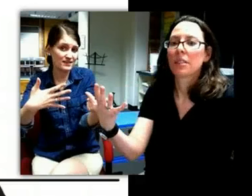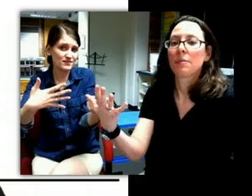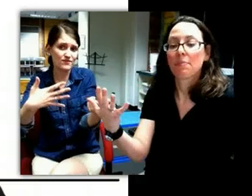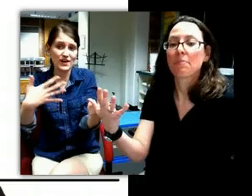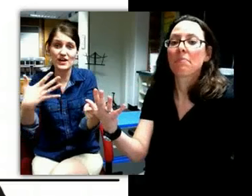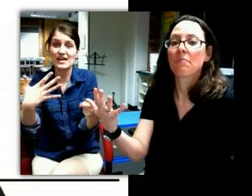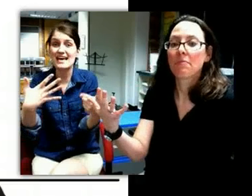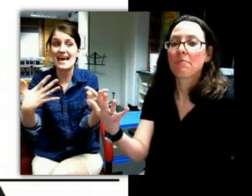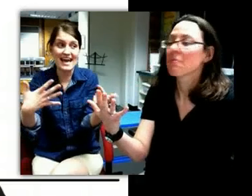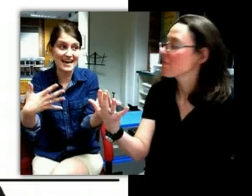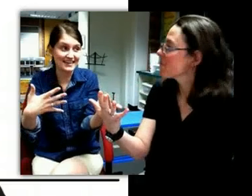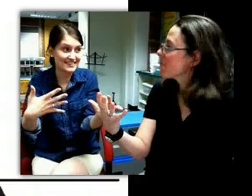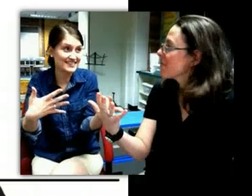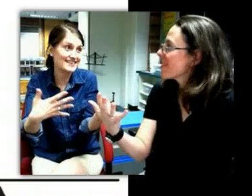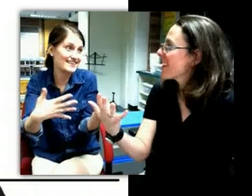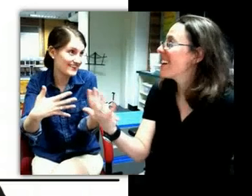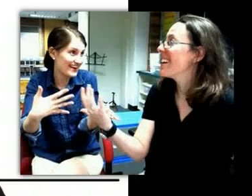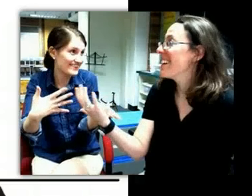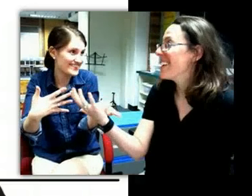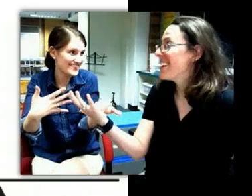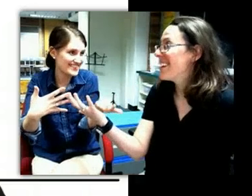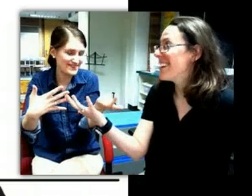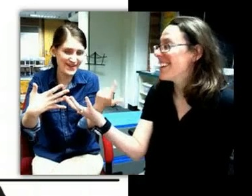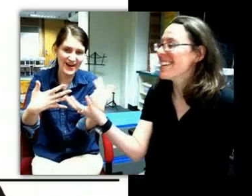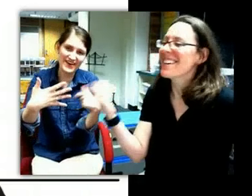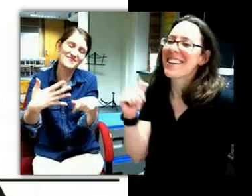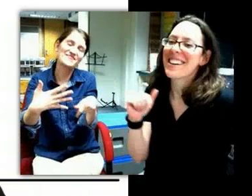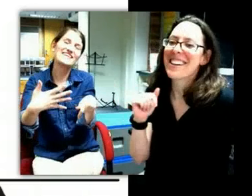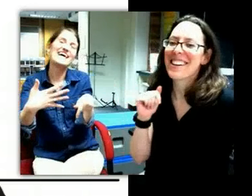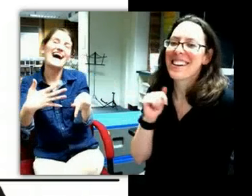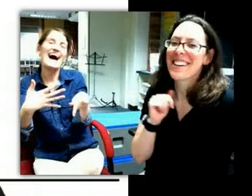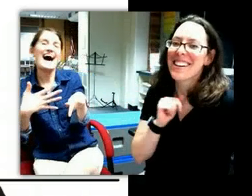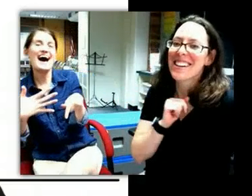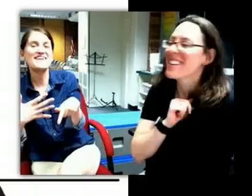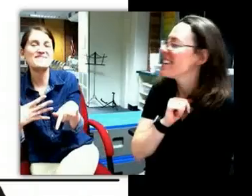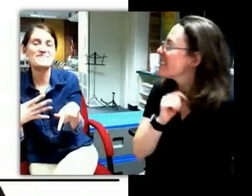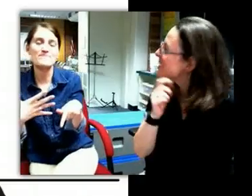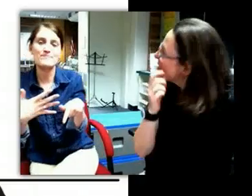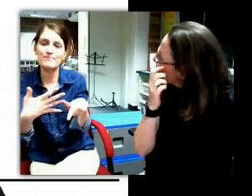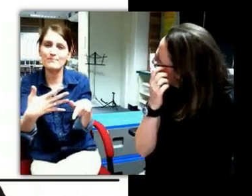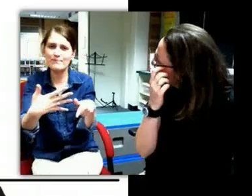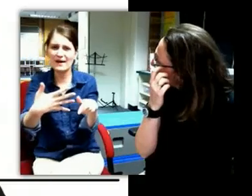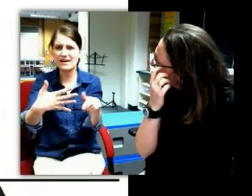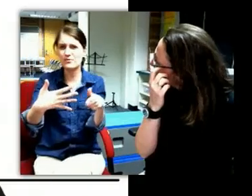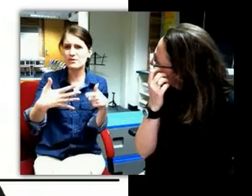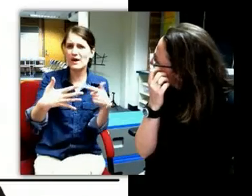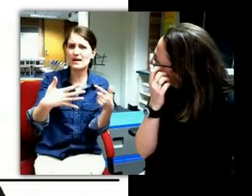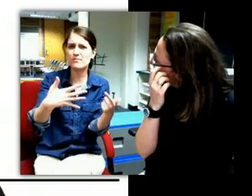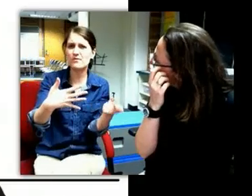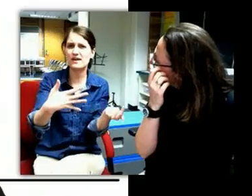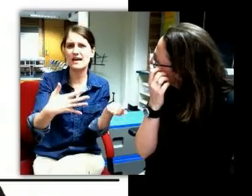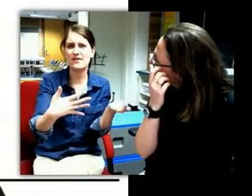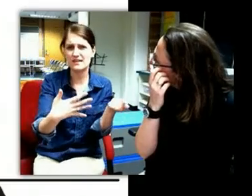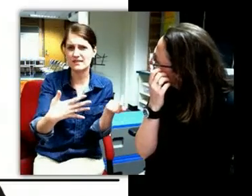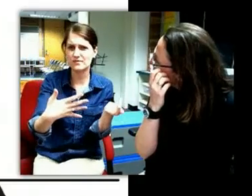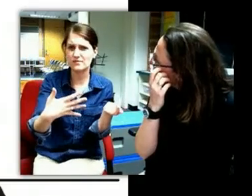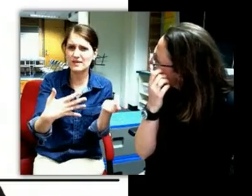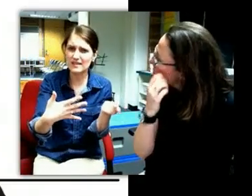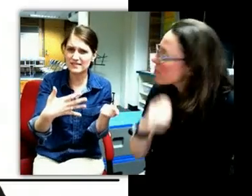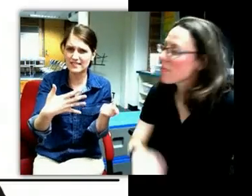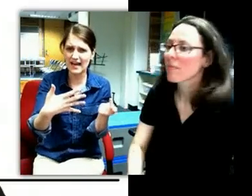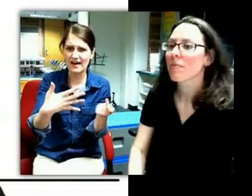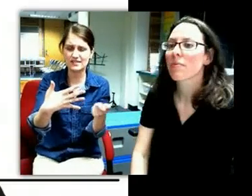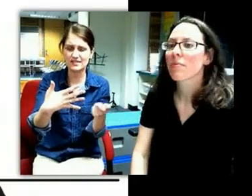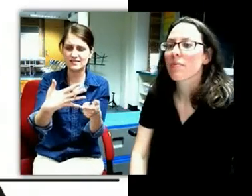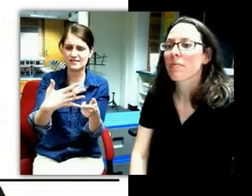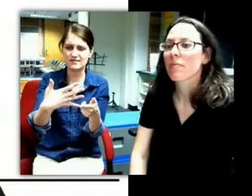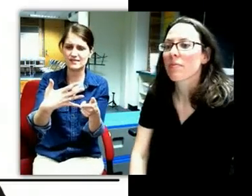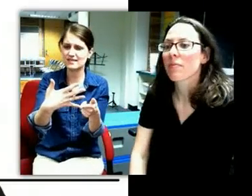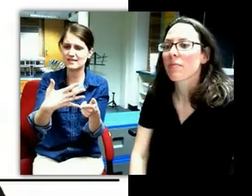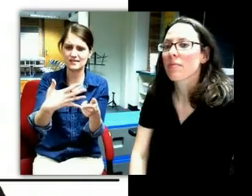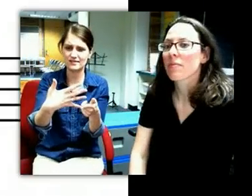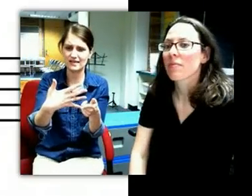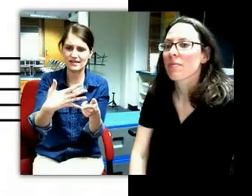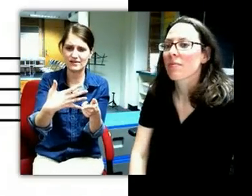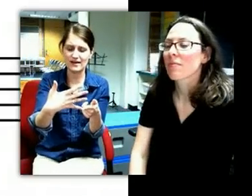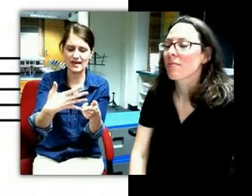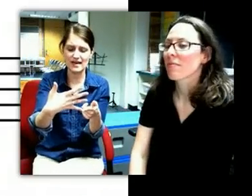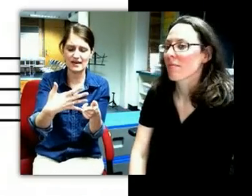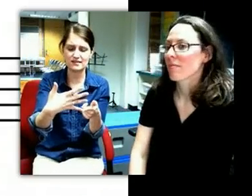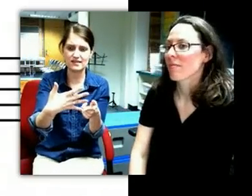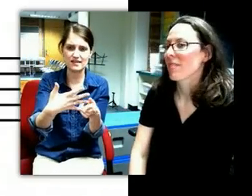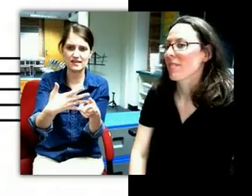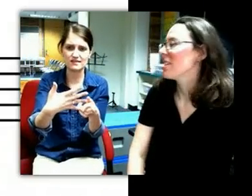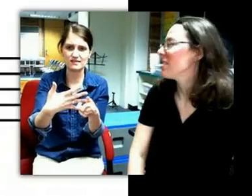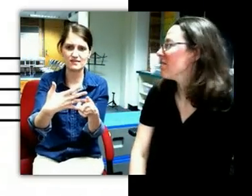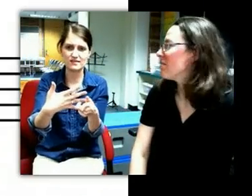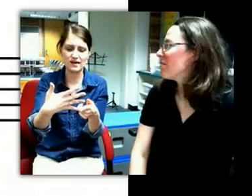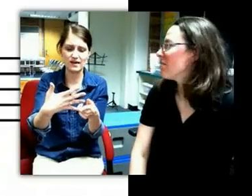five lines. Very mm-hmm. handy, right, uh-huh. Mrs. Prowell? Uh-huh. But we want to point out that the real staff doesn't look like